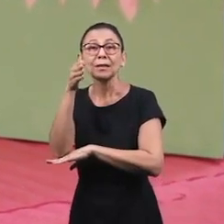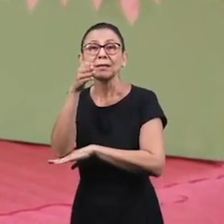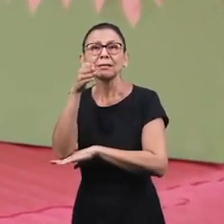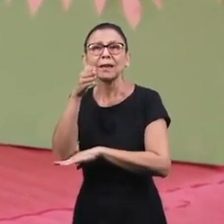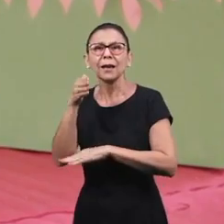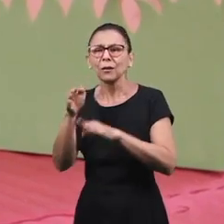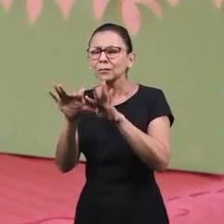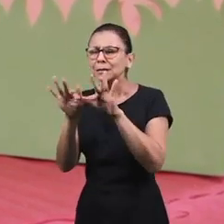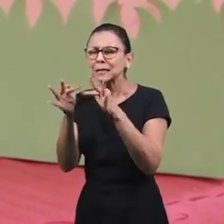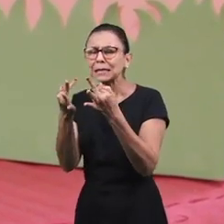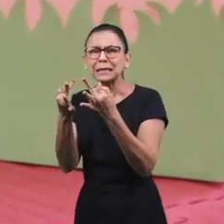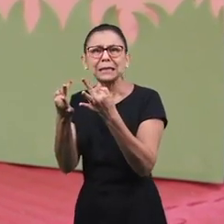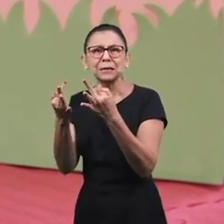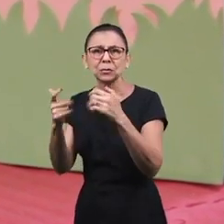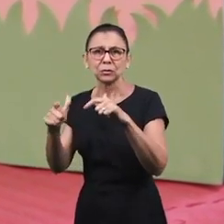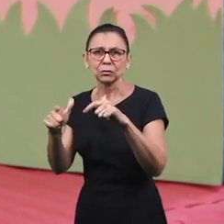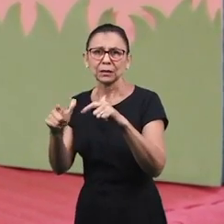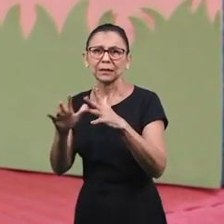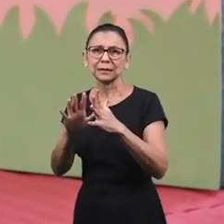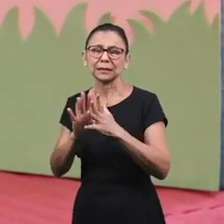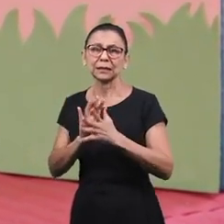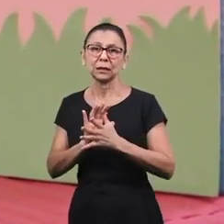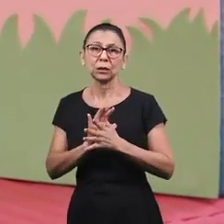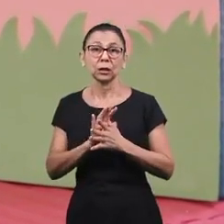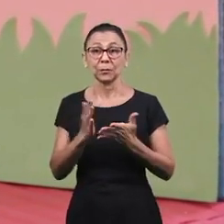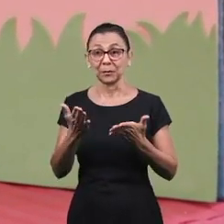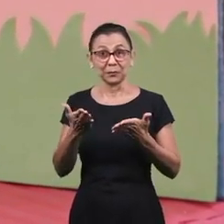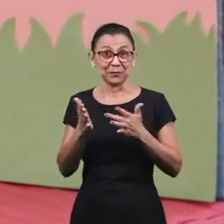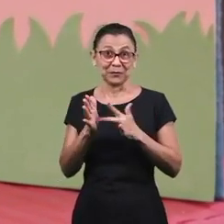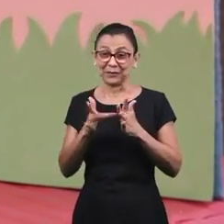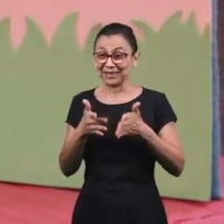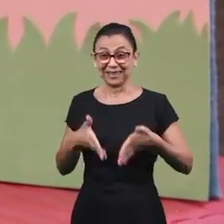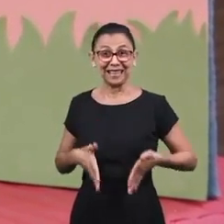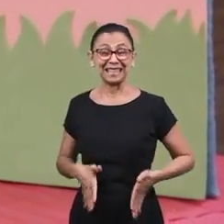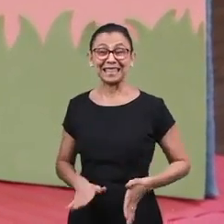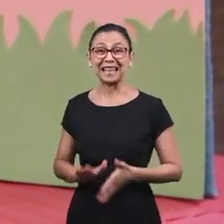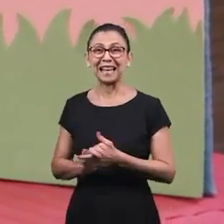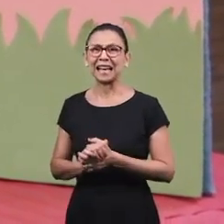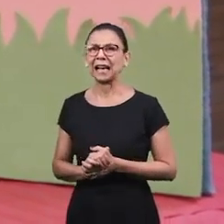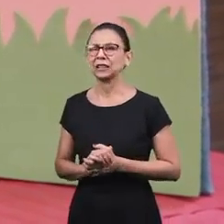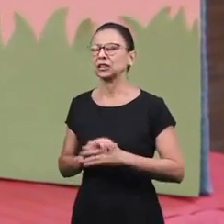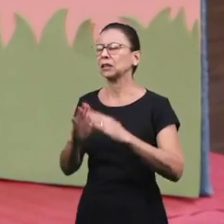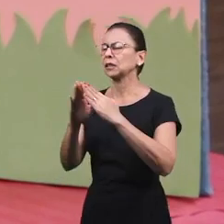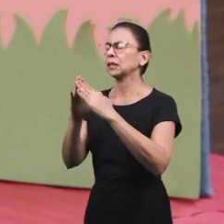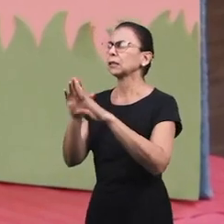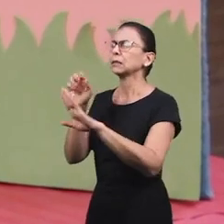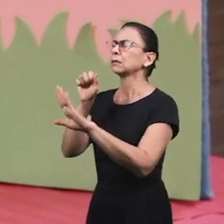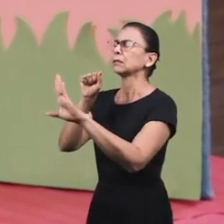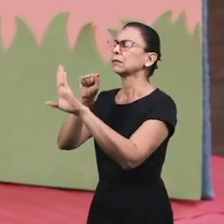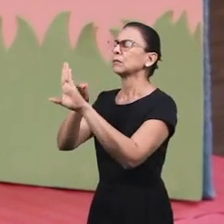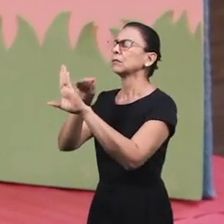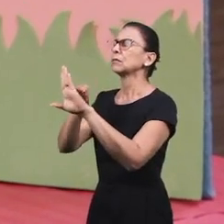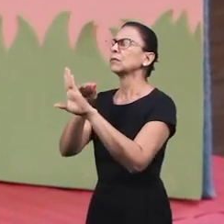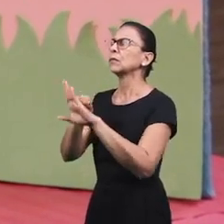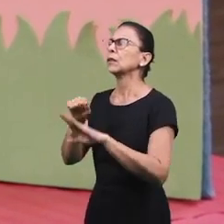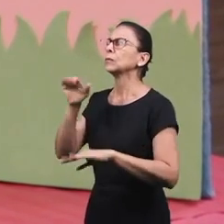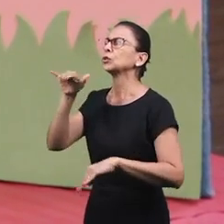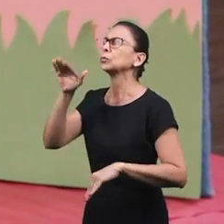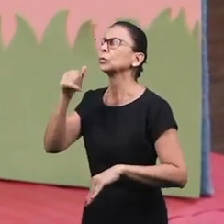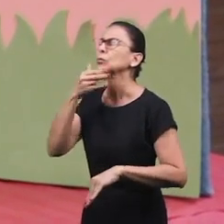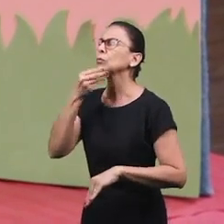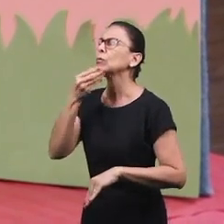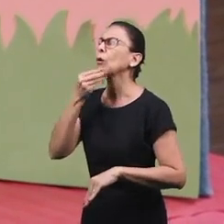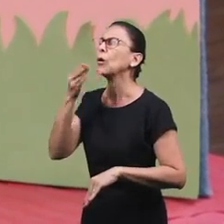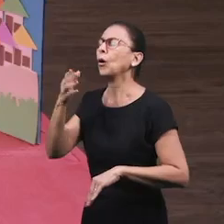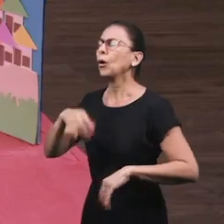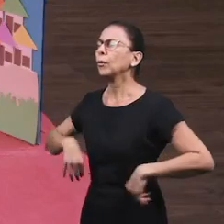so they could stay because Jesus was born. So they knocked at the door and they asked, "Excuse me,